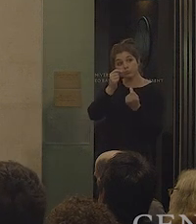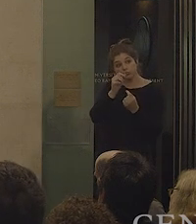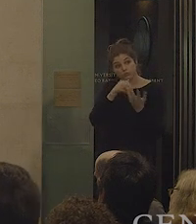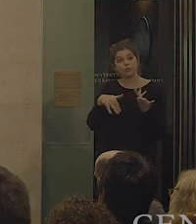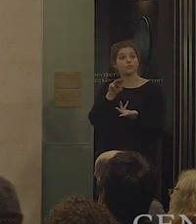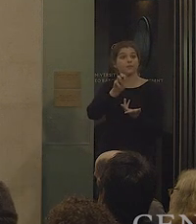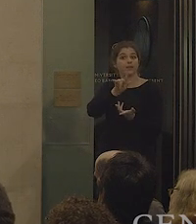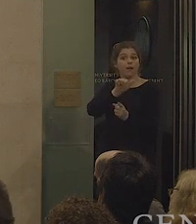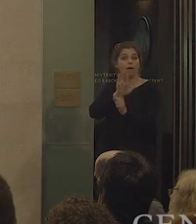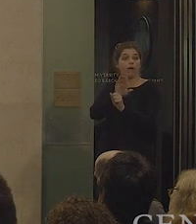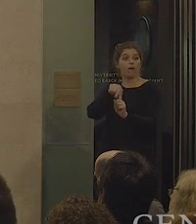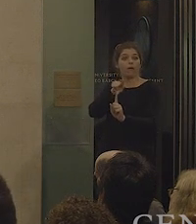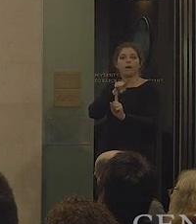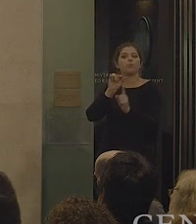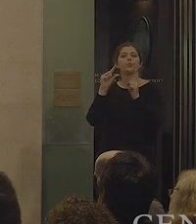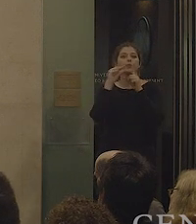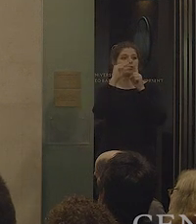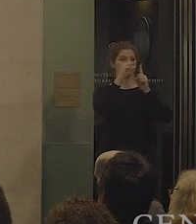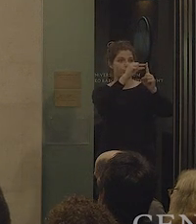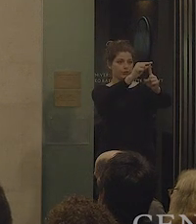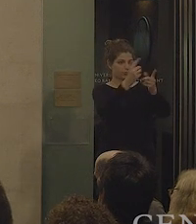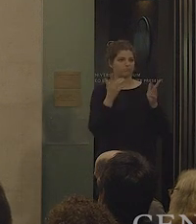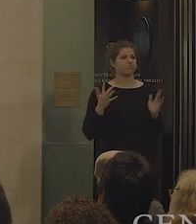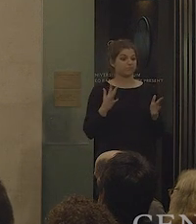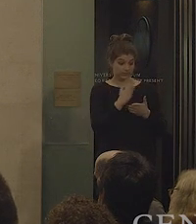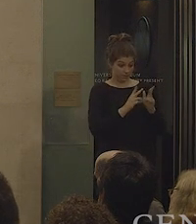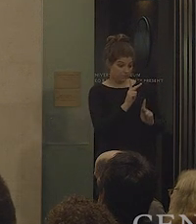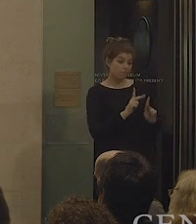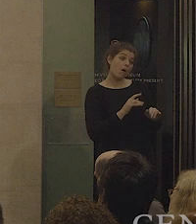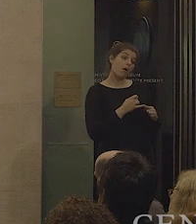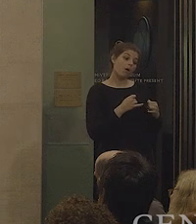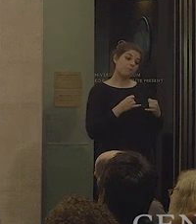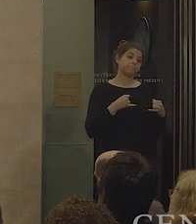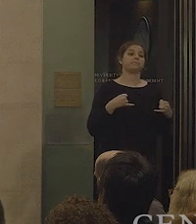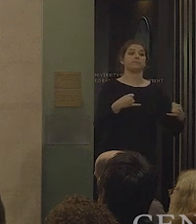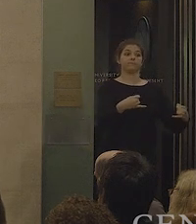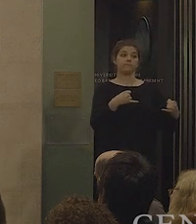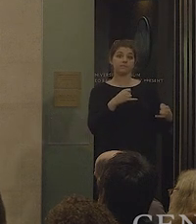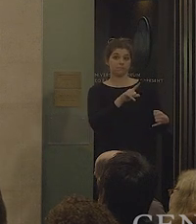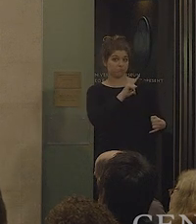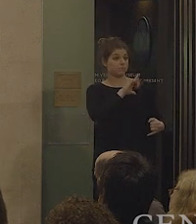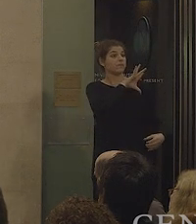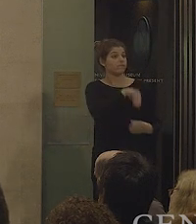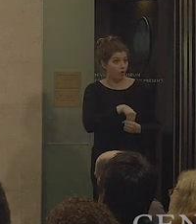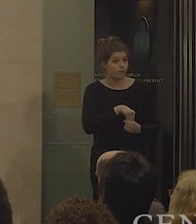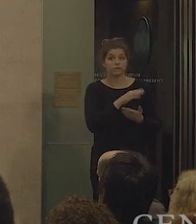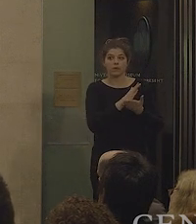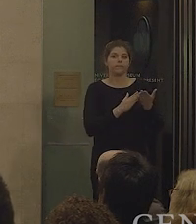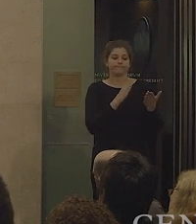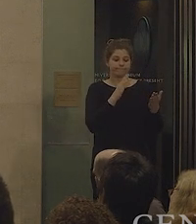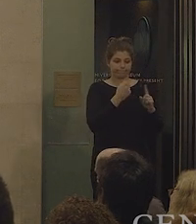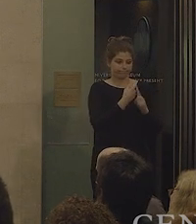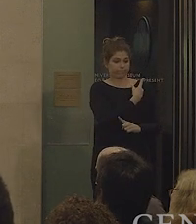media is just words. Some people have crossed a bit of a line, and we've had to get law enforcement involved with some